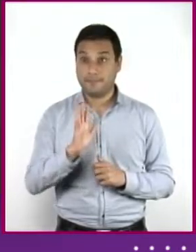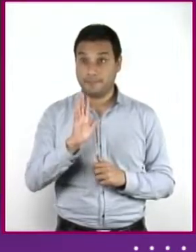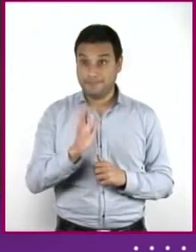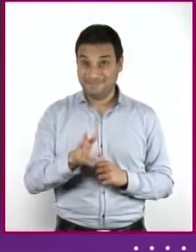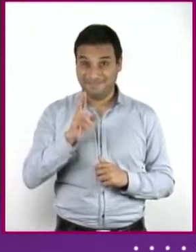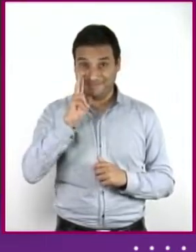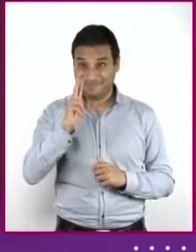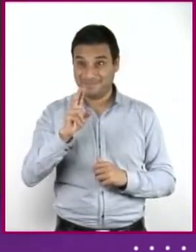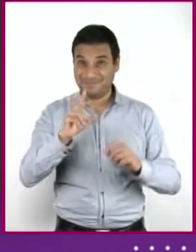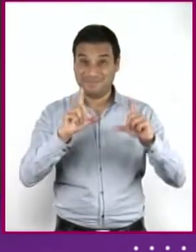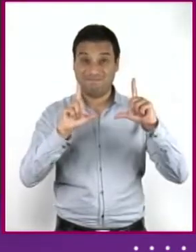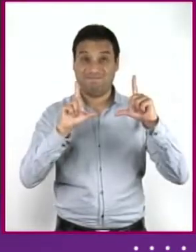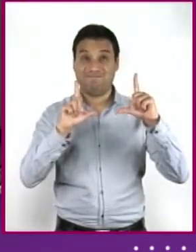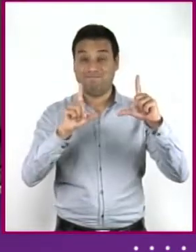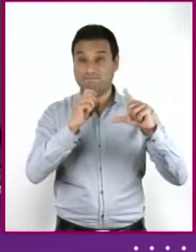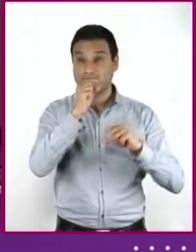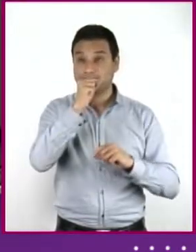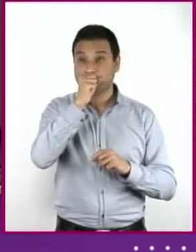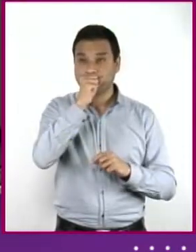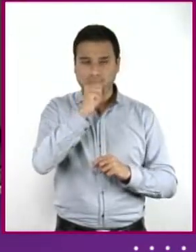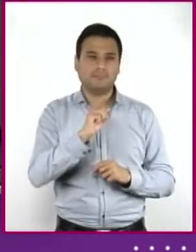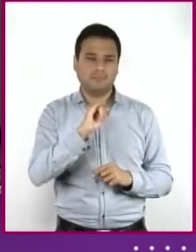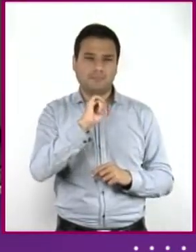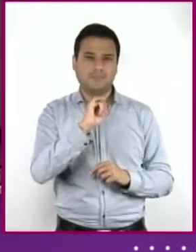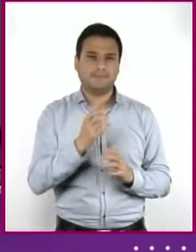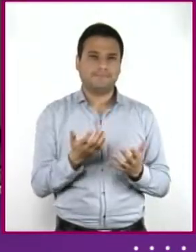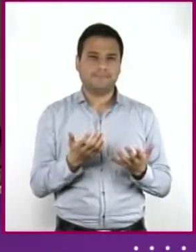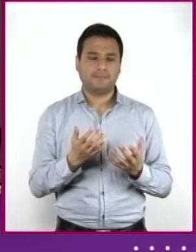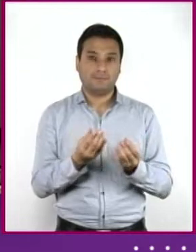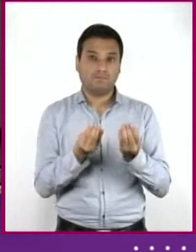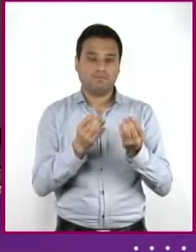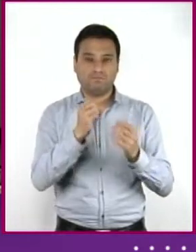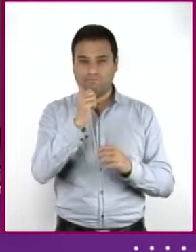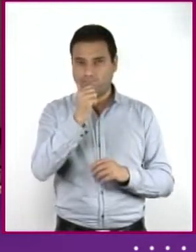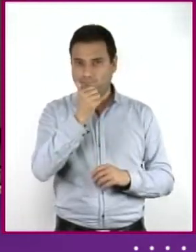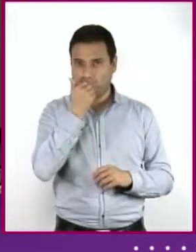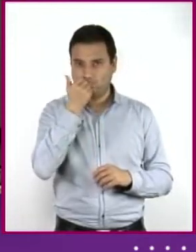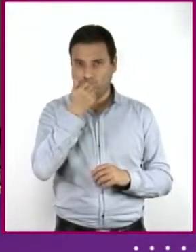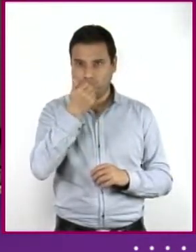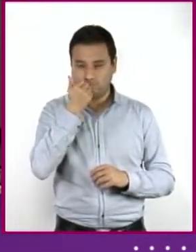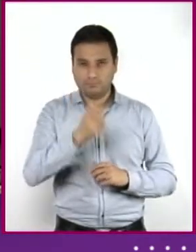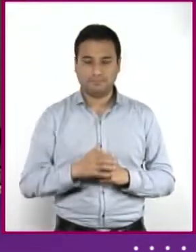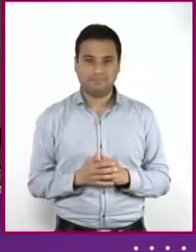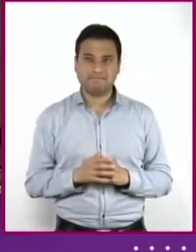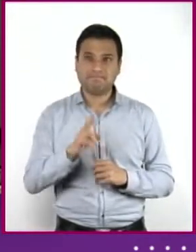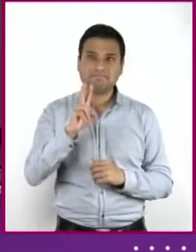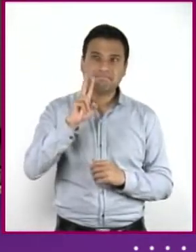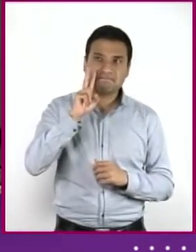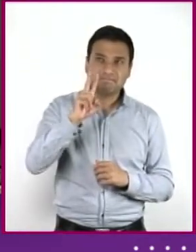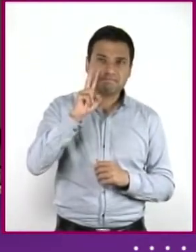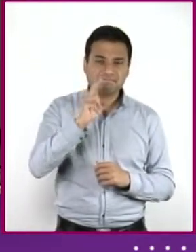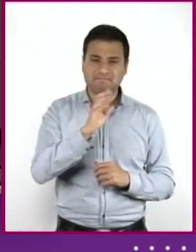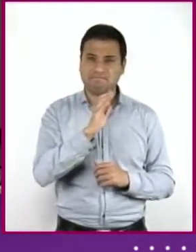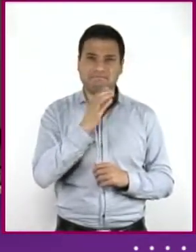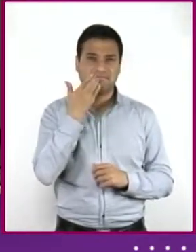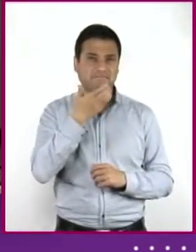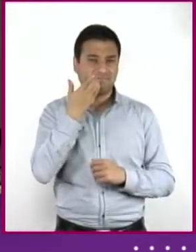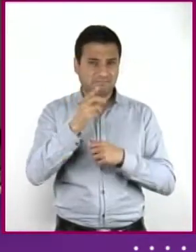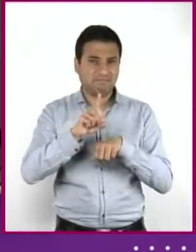of the center? Yes, lots of students that come to the center look at the bulletin board every